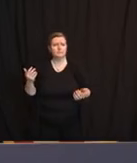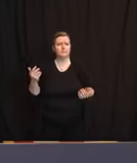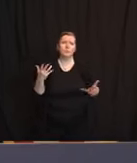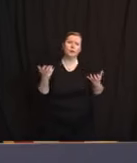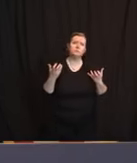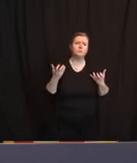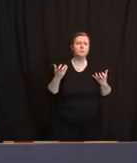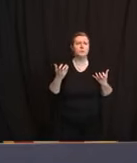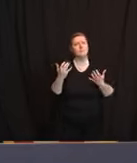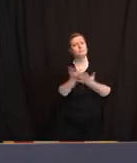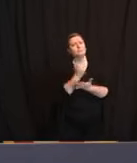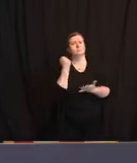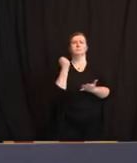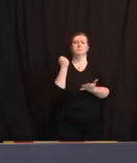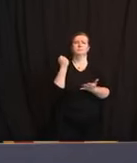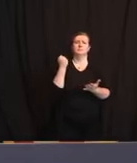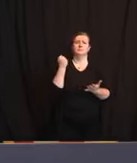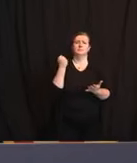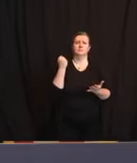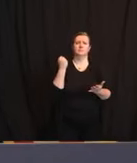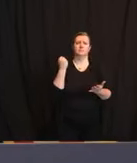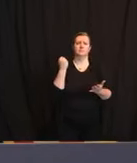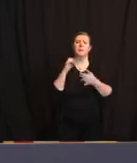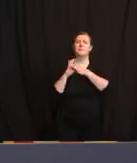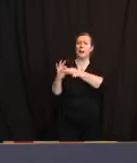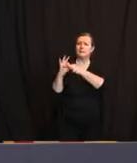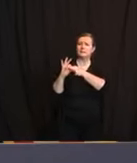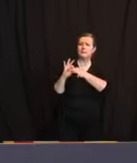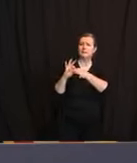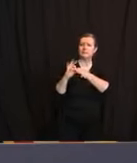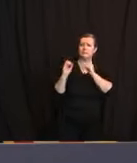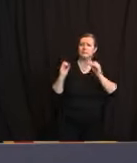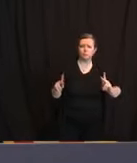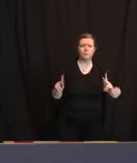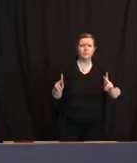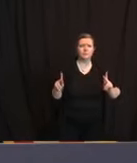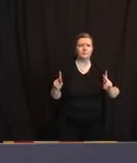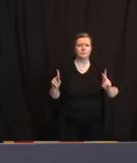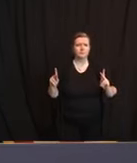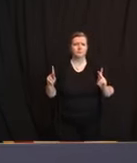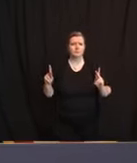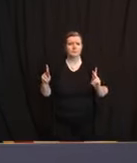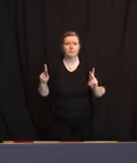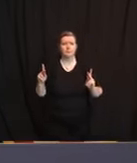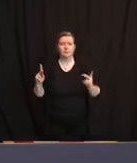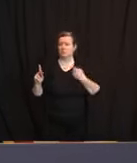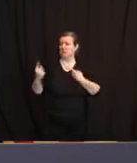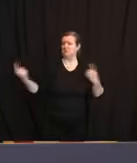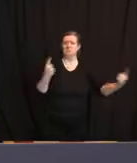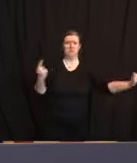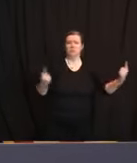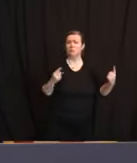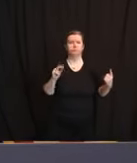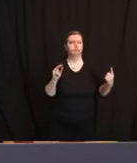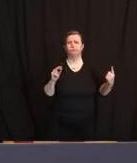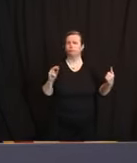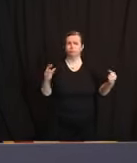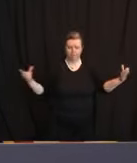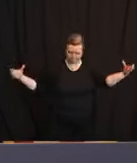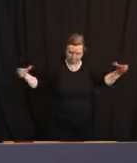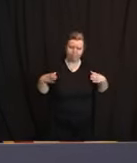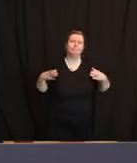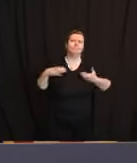the bonding opportunities. But we don't get here, any of us, by ourselves. And your point in terms of just the day in